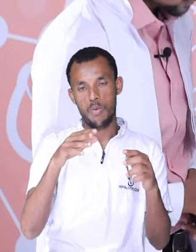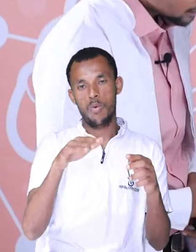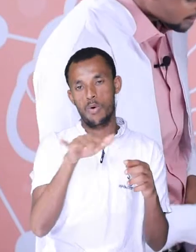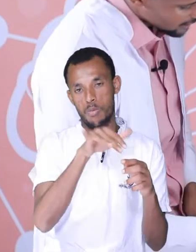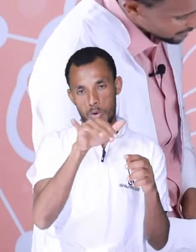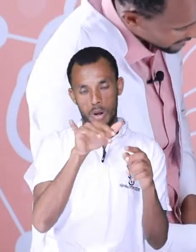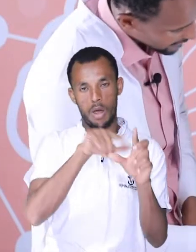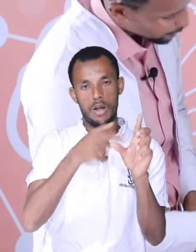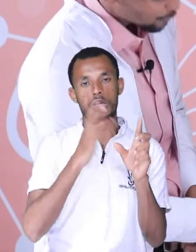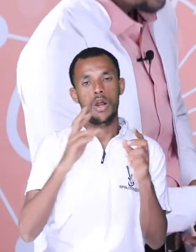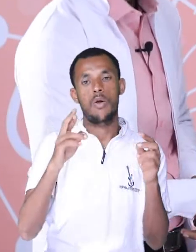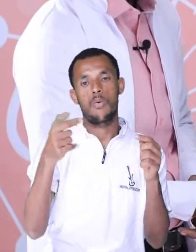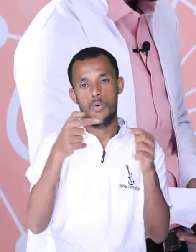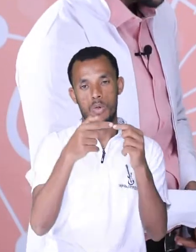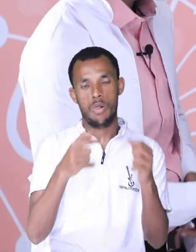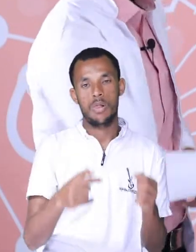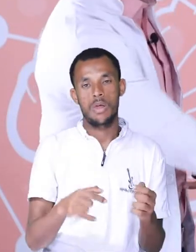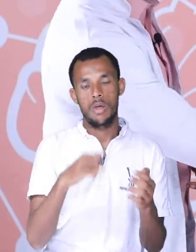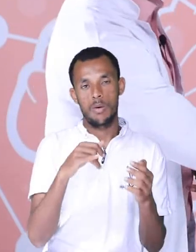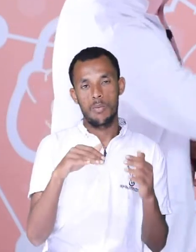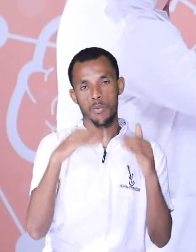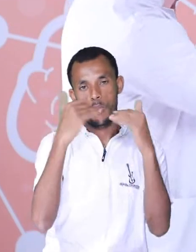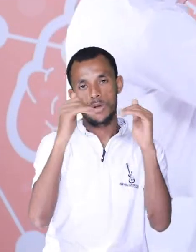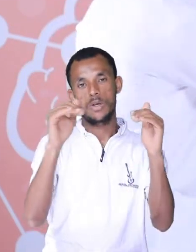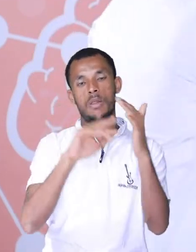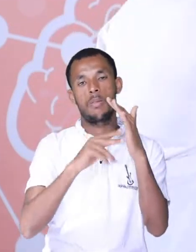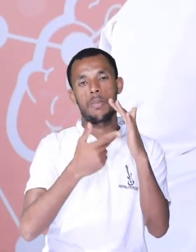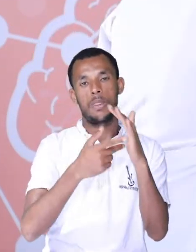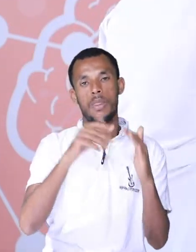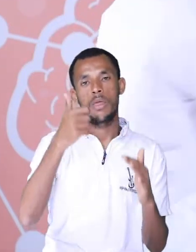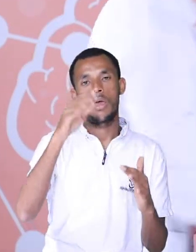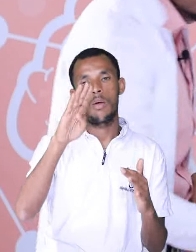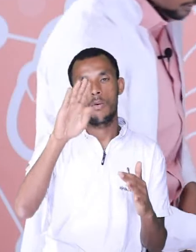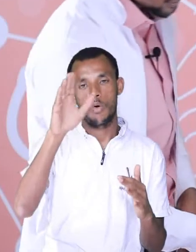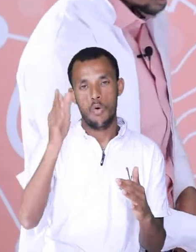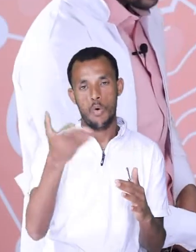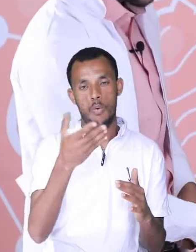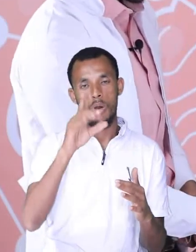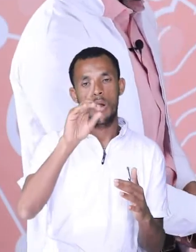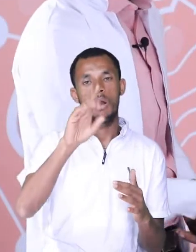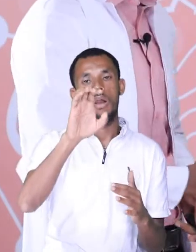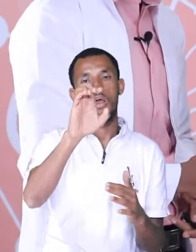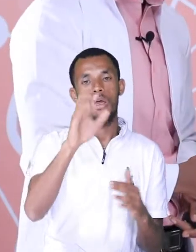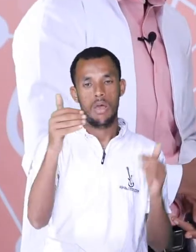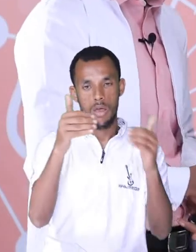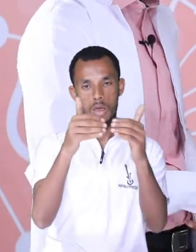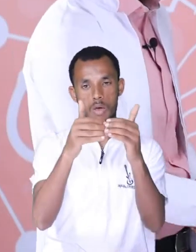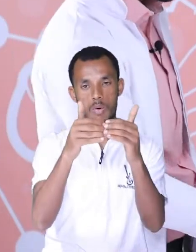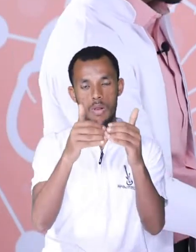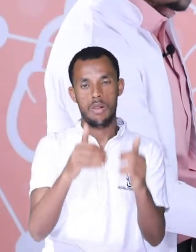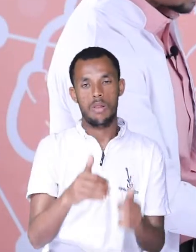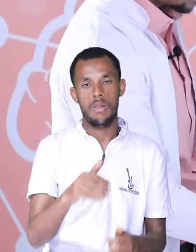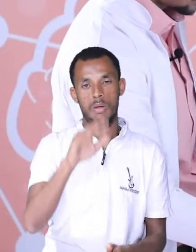last one, their proportionality means AB over DE is equal